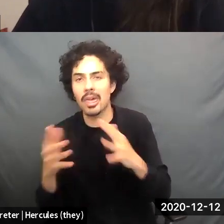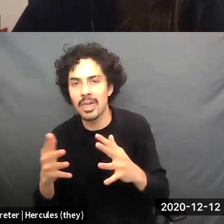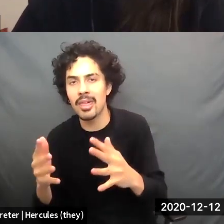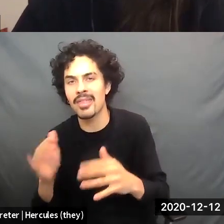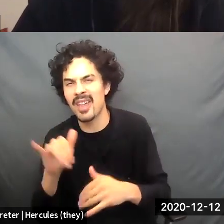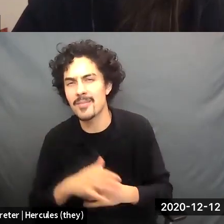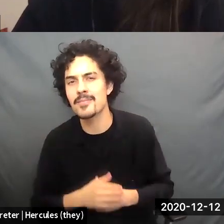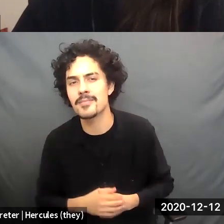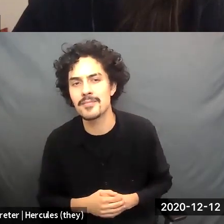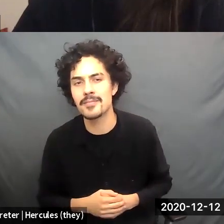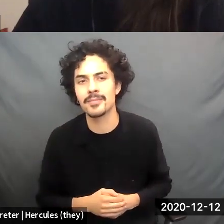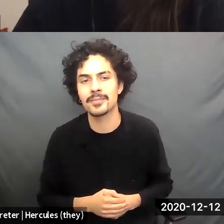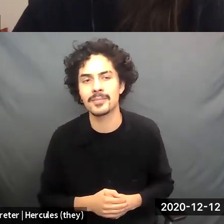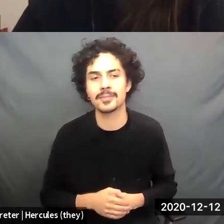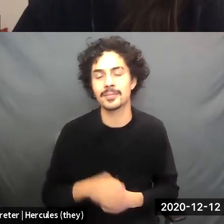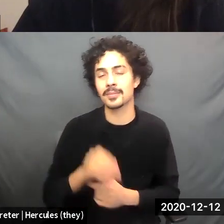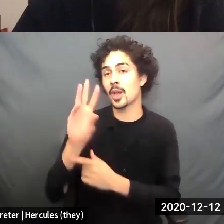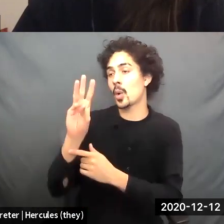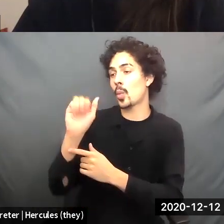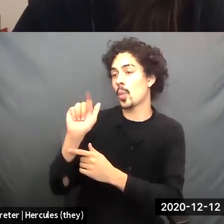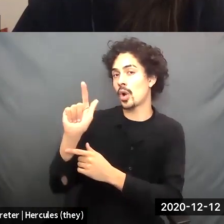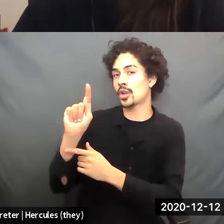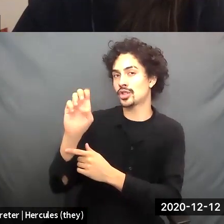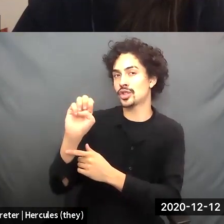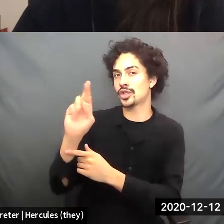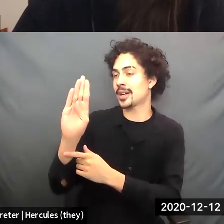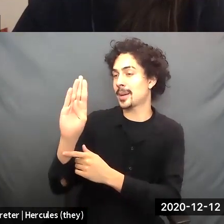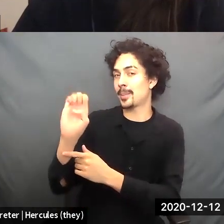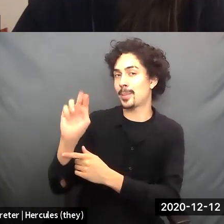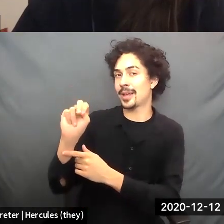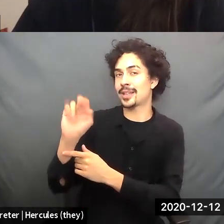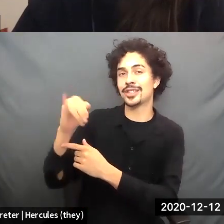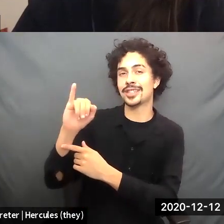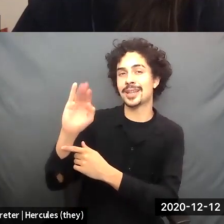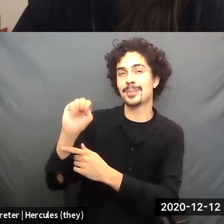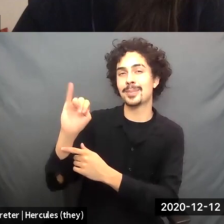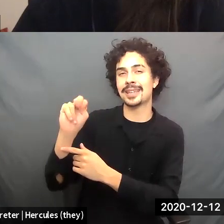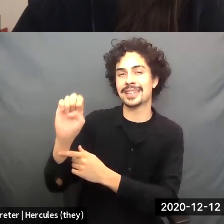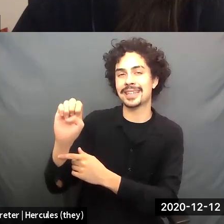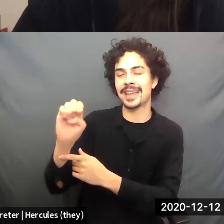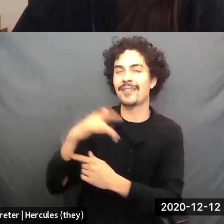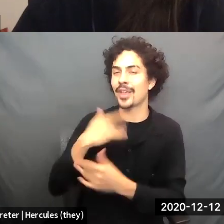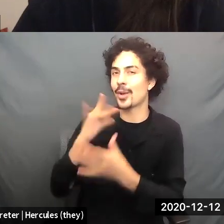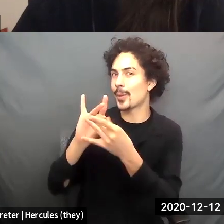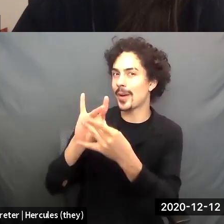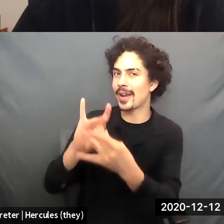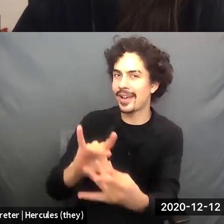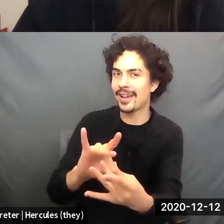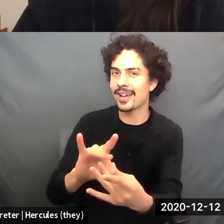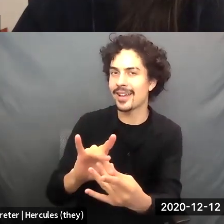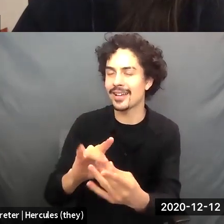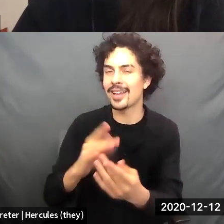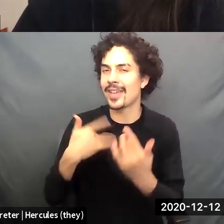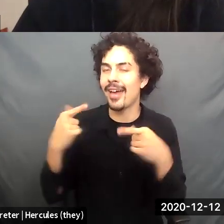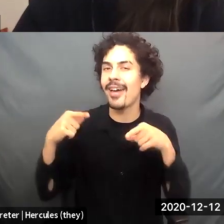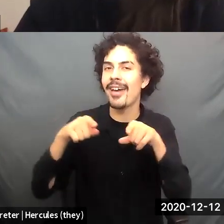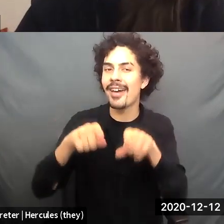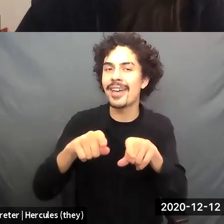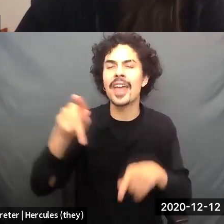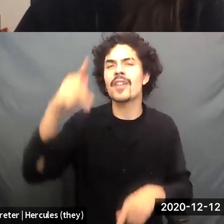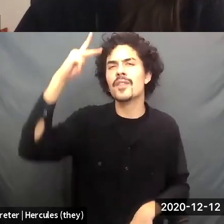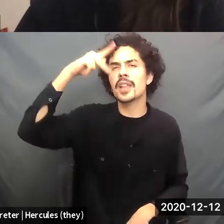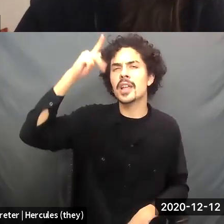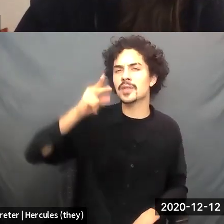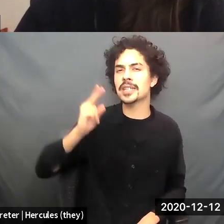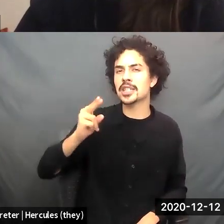Walter Benjamin, not to, I'm quoting Walter Benjamin, forgive me, but it feels relevant. I'm thinking about how in theses on the philosophy of